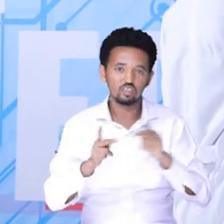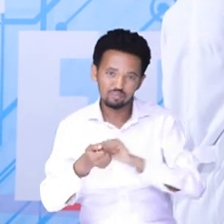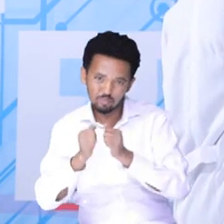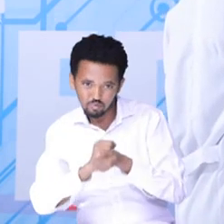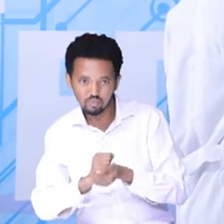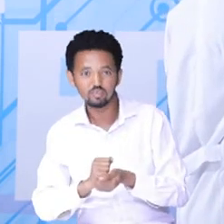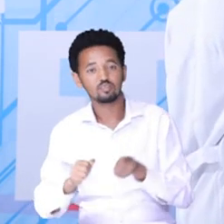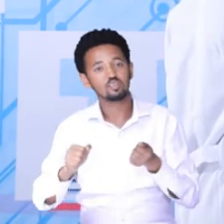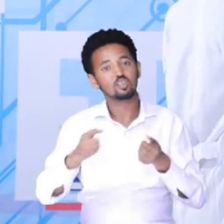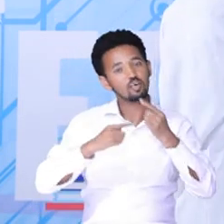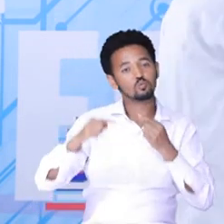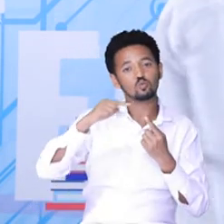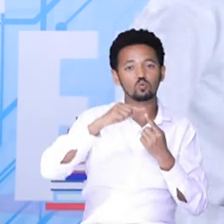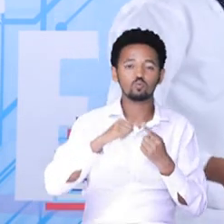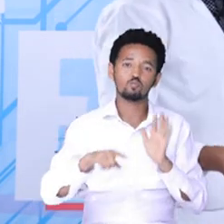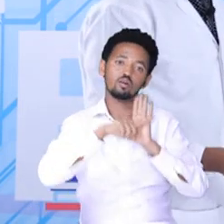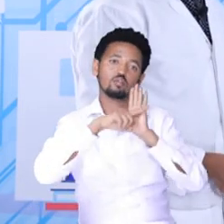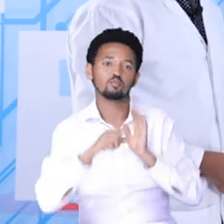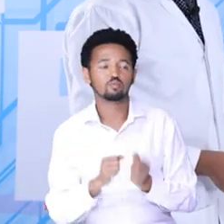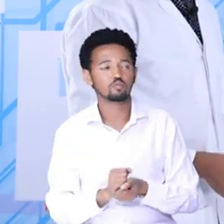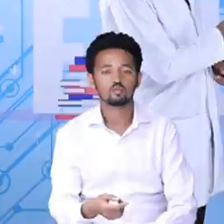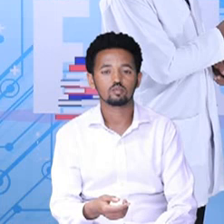of population is going to be negative.